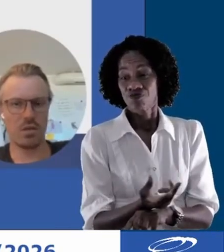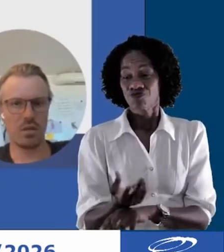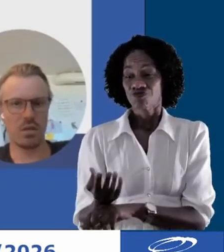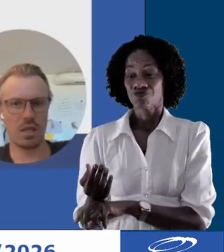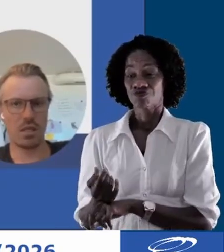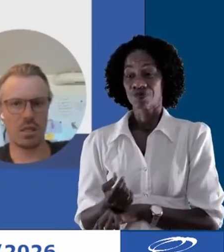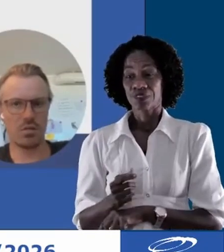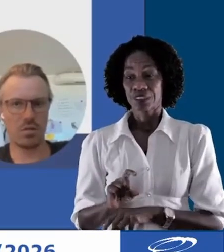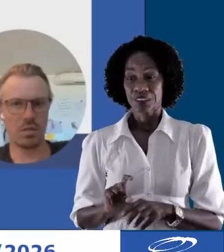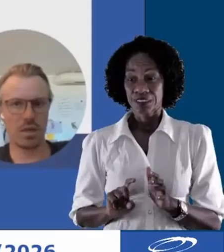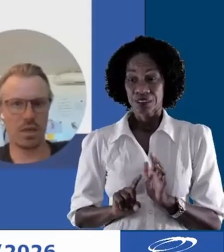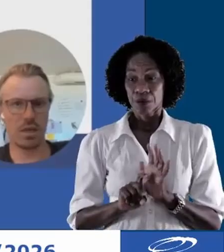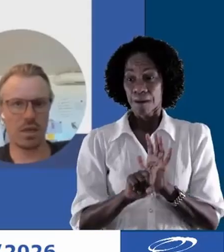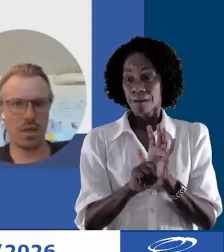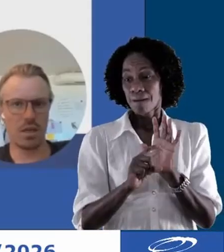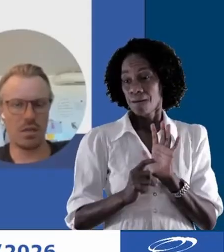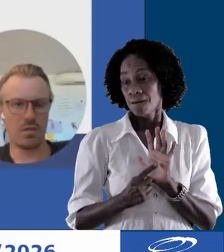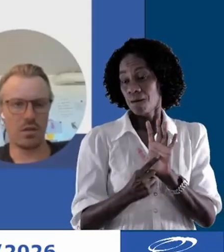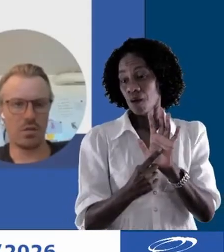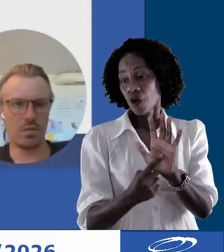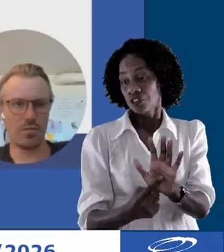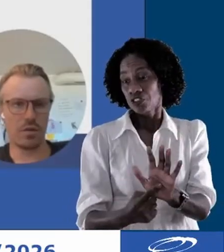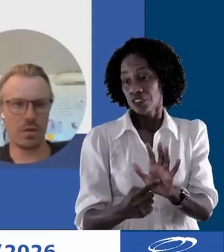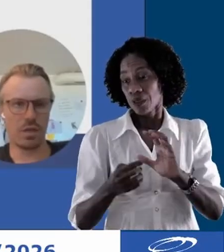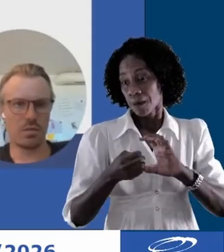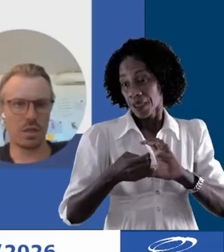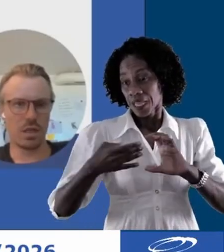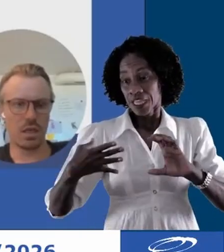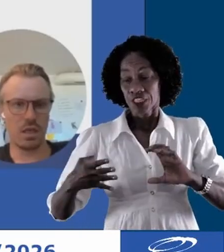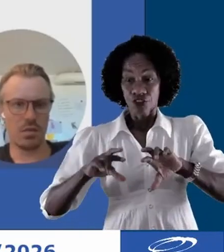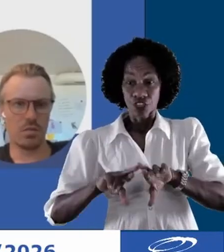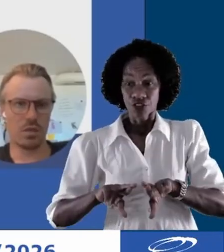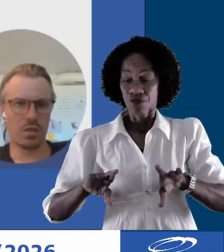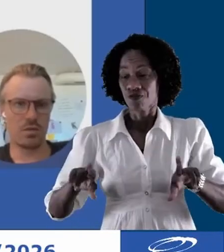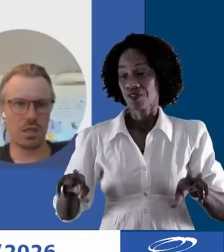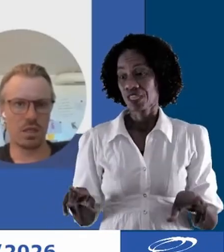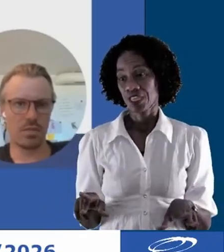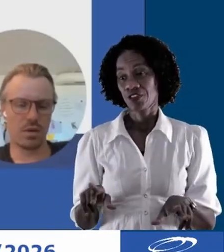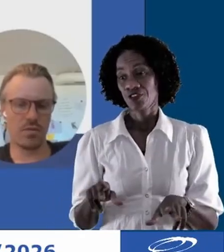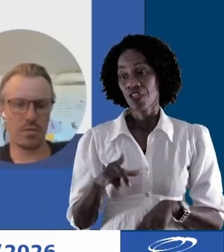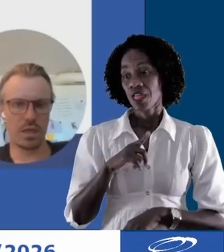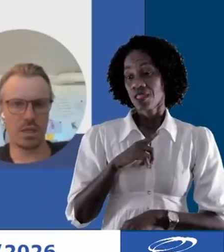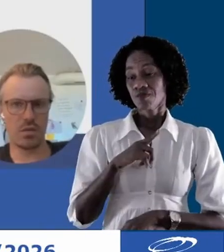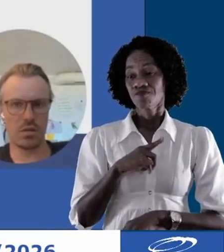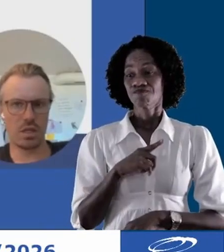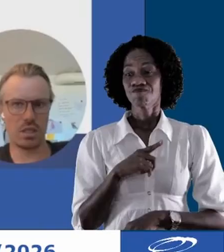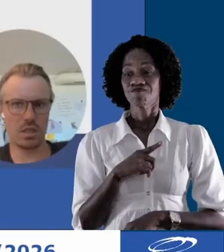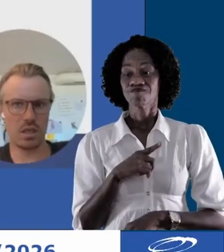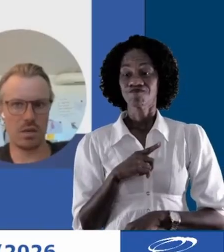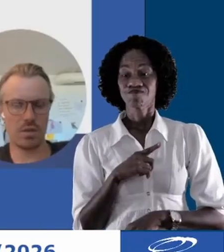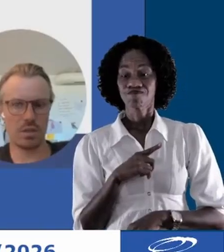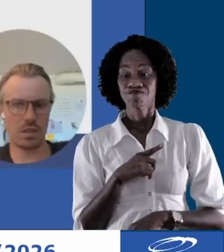Here, this is nicely illustrated in this figure from Gimsa et al., which gives an example of bacterial